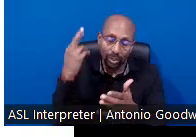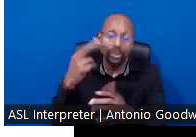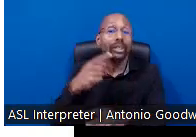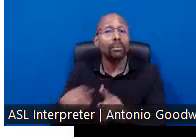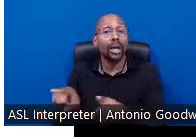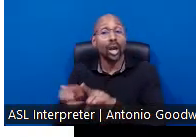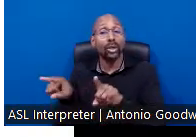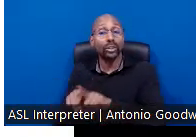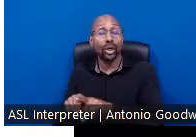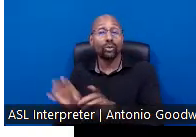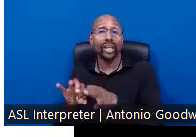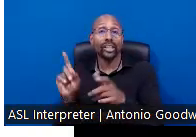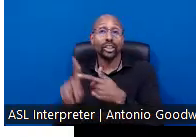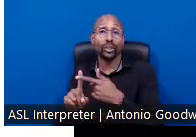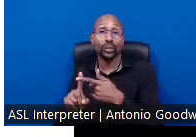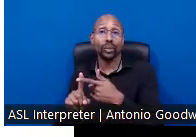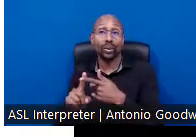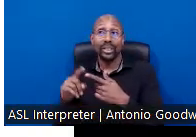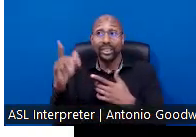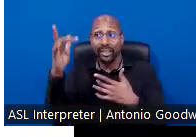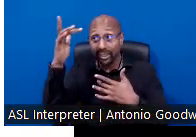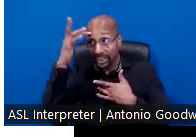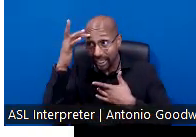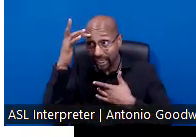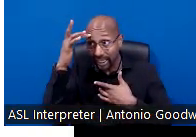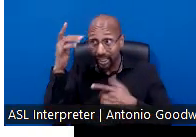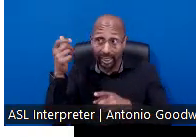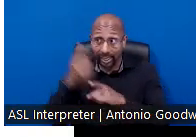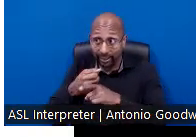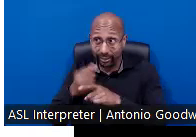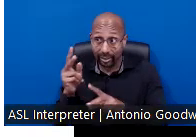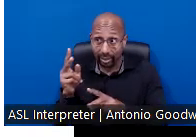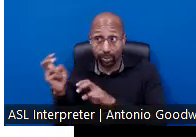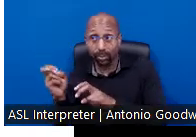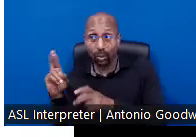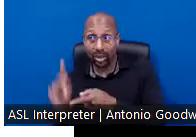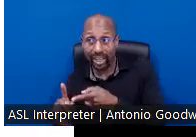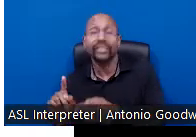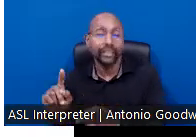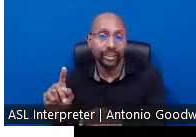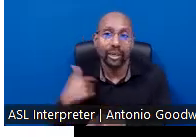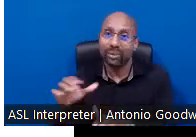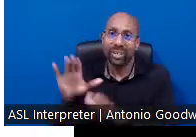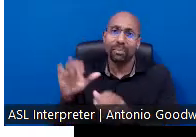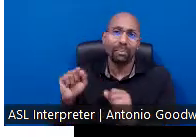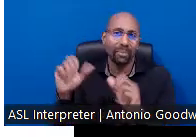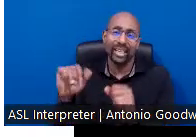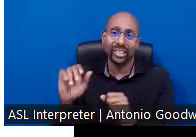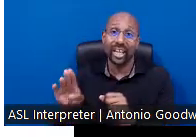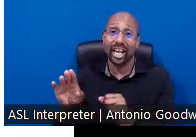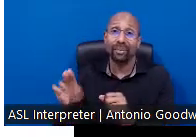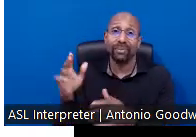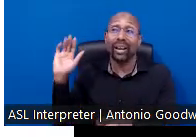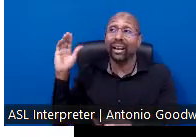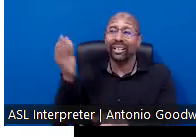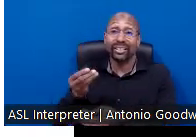an amazing job here in the county since the pandemic has started. We are at